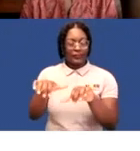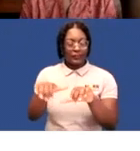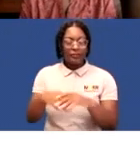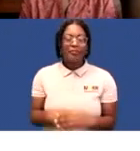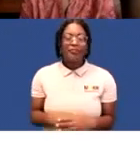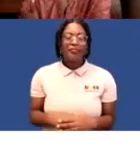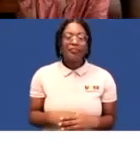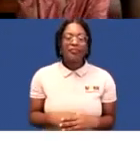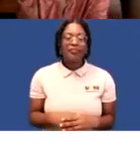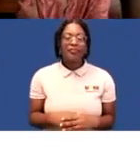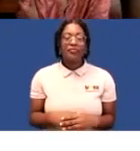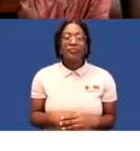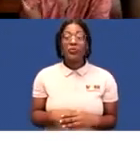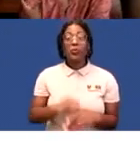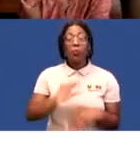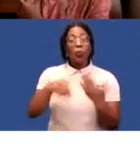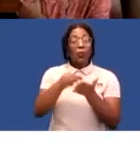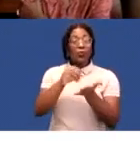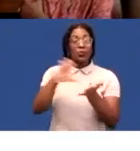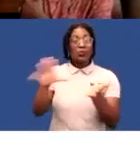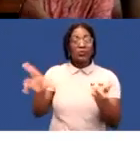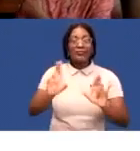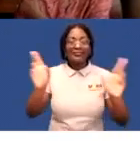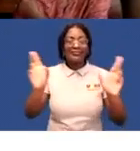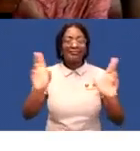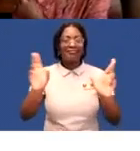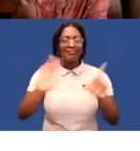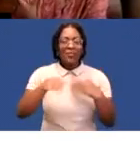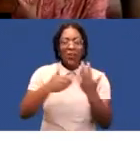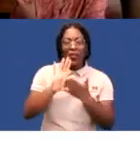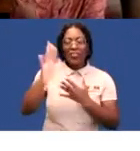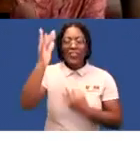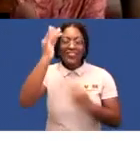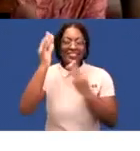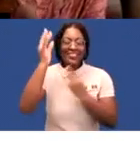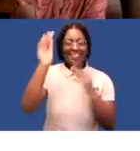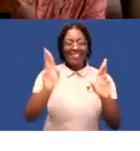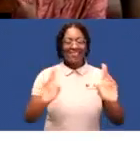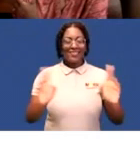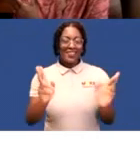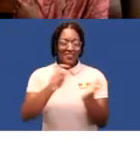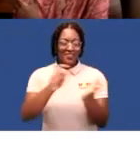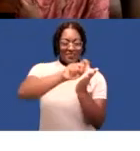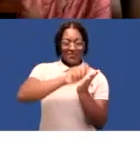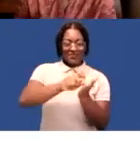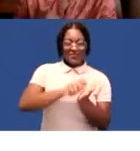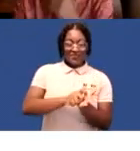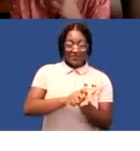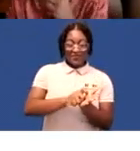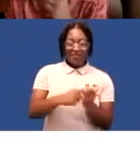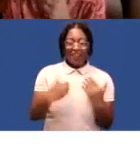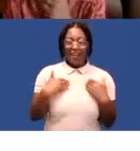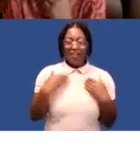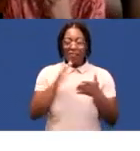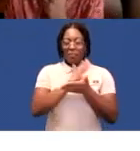I send them off to write their ideas and have Black is Beautiful written on sentence strips at each writing table for